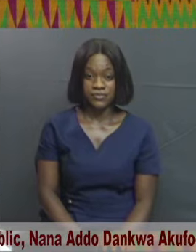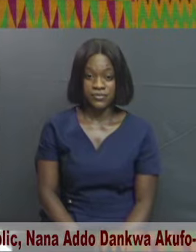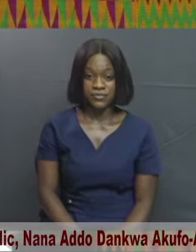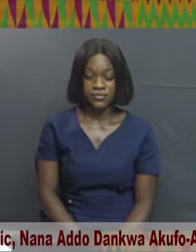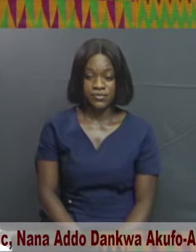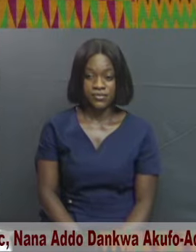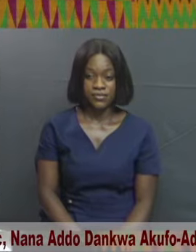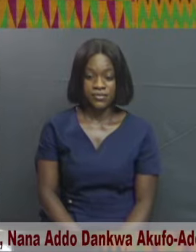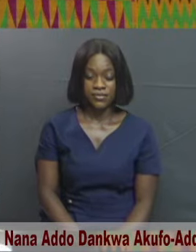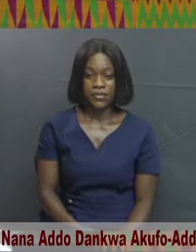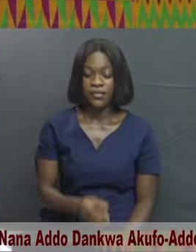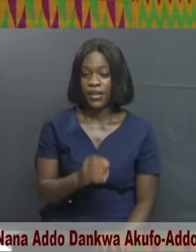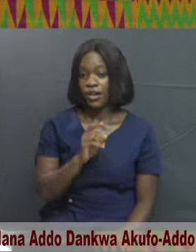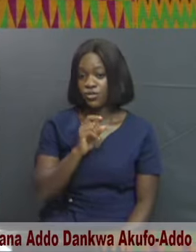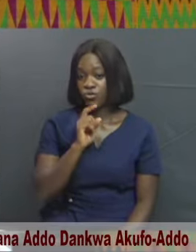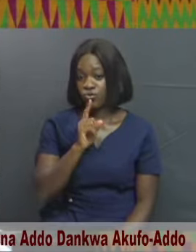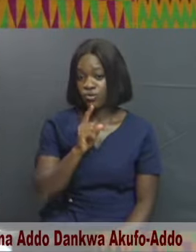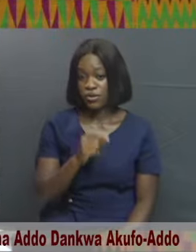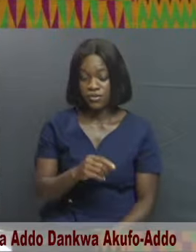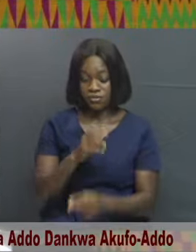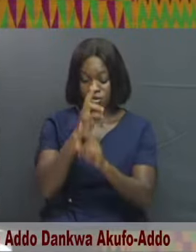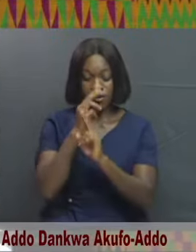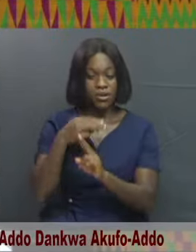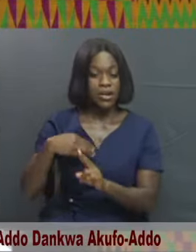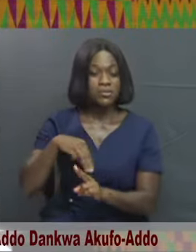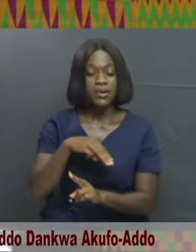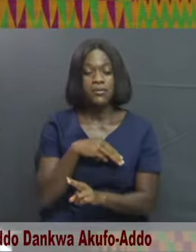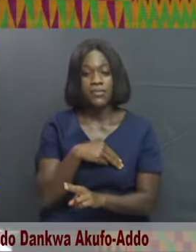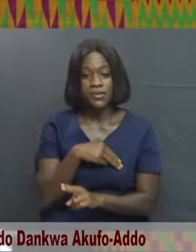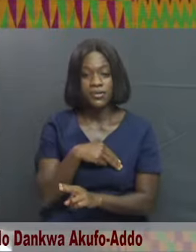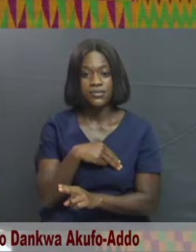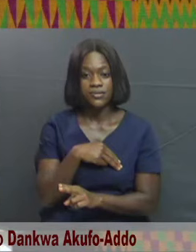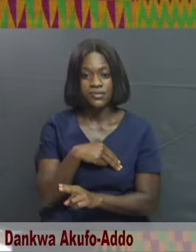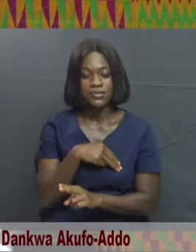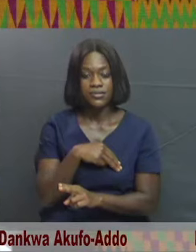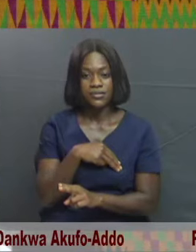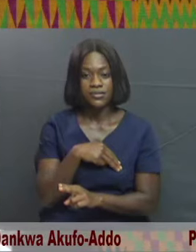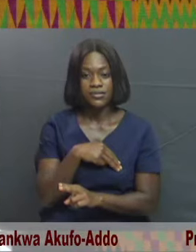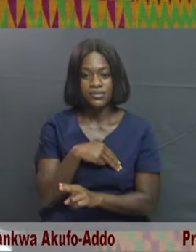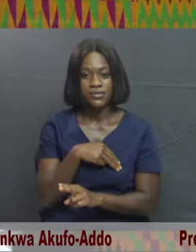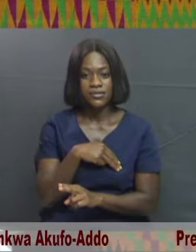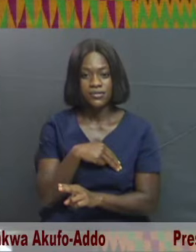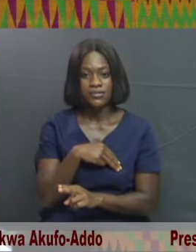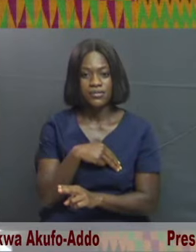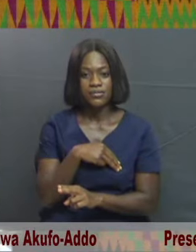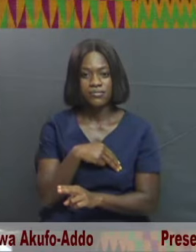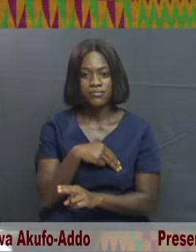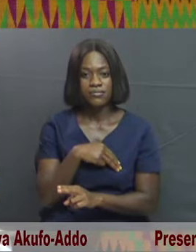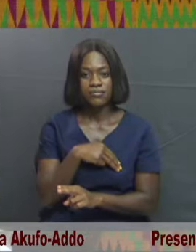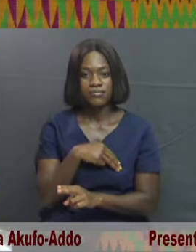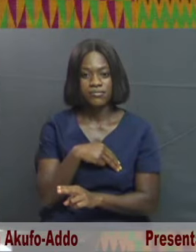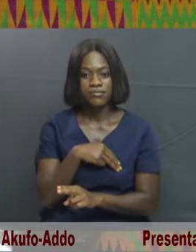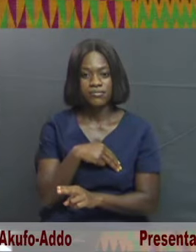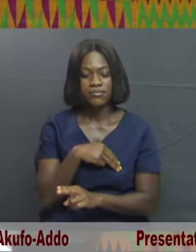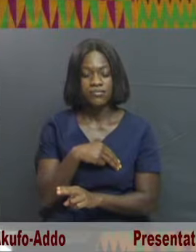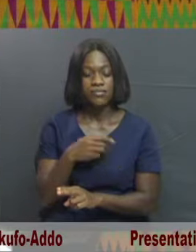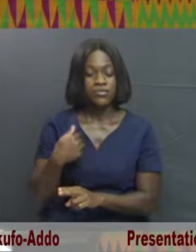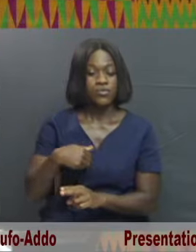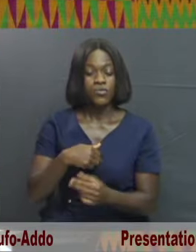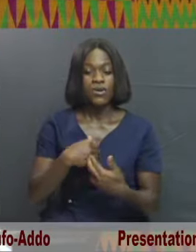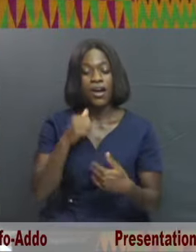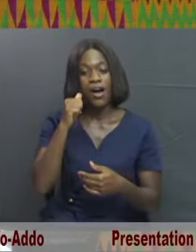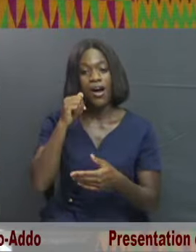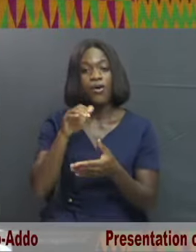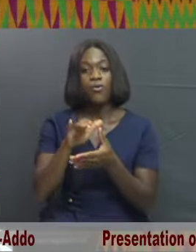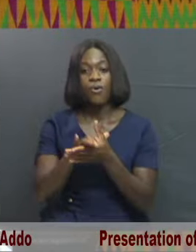surely honorable members surely we have the spouse